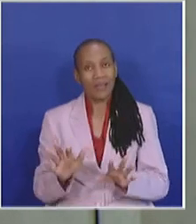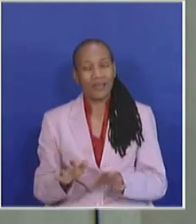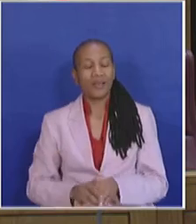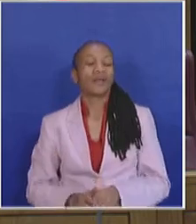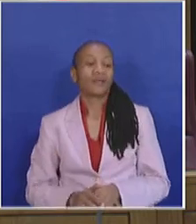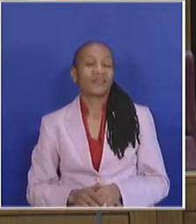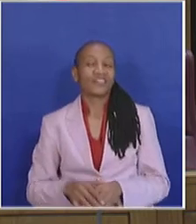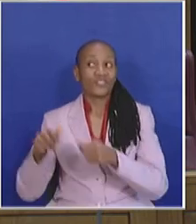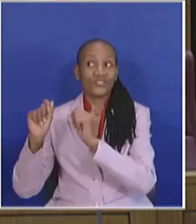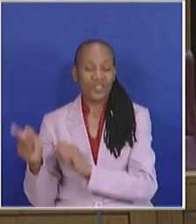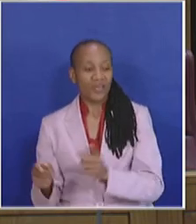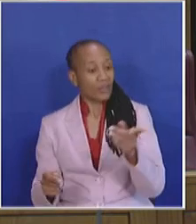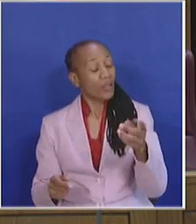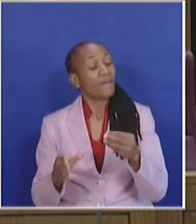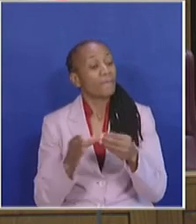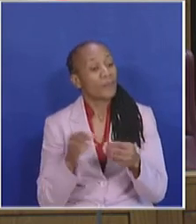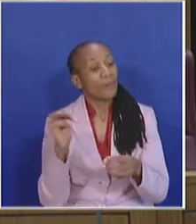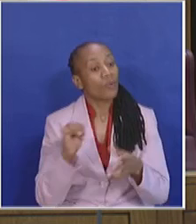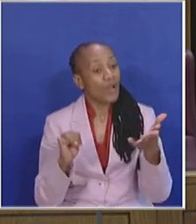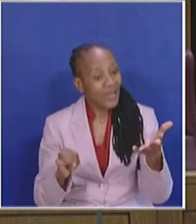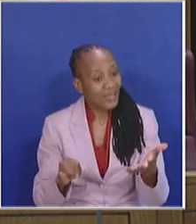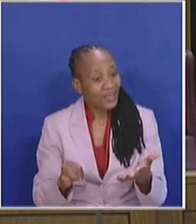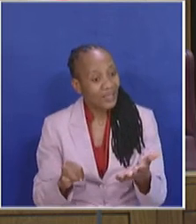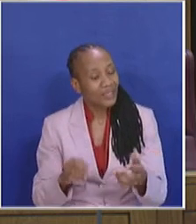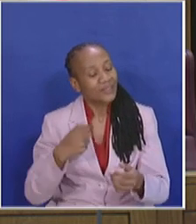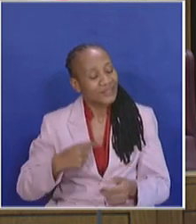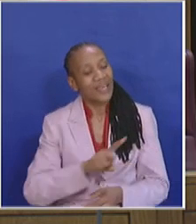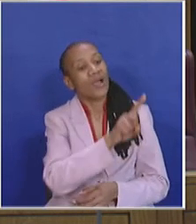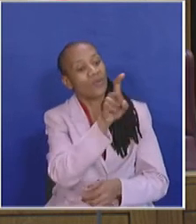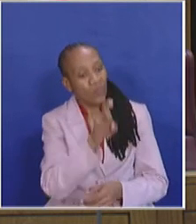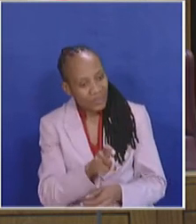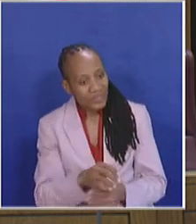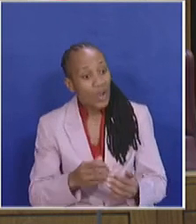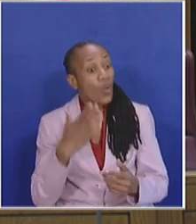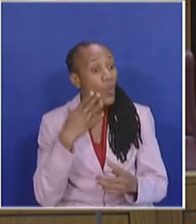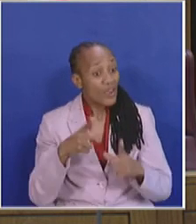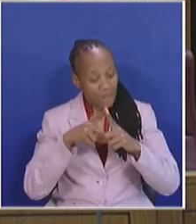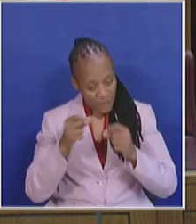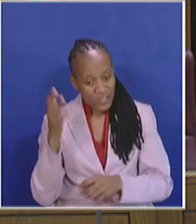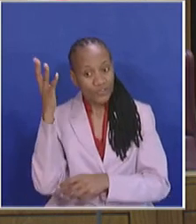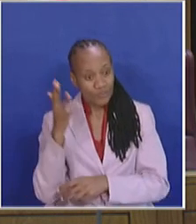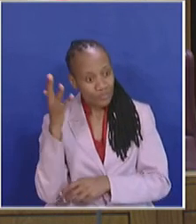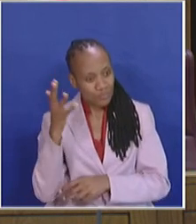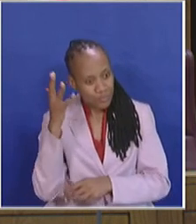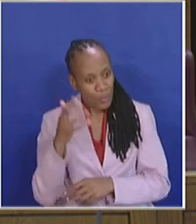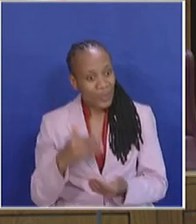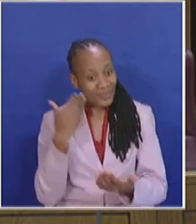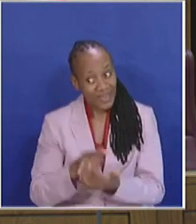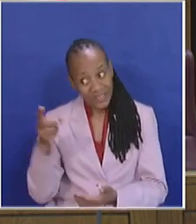you was whether you will take a question at the end. You were supposed to ignore all the other